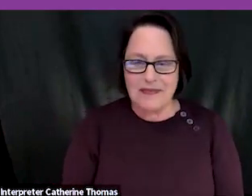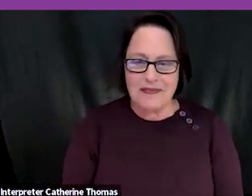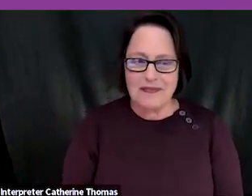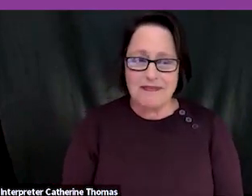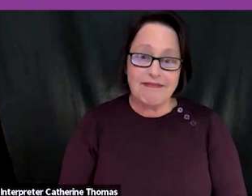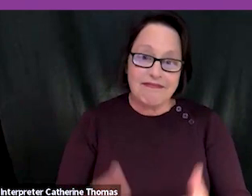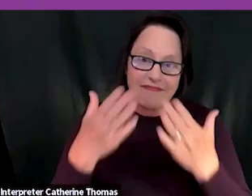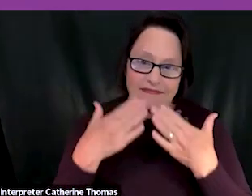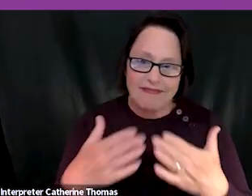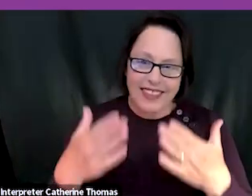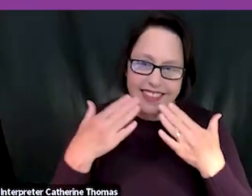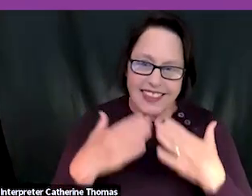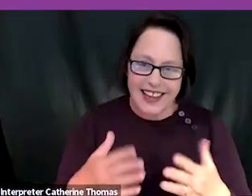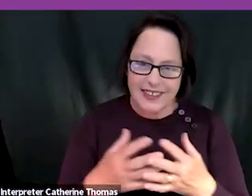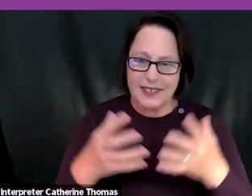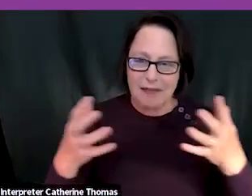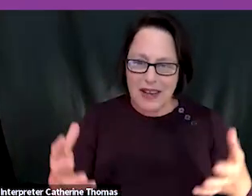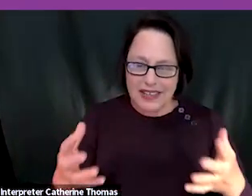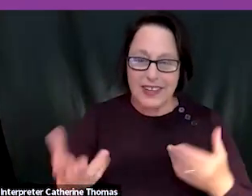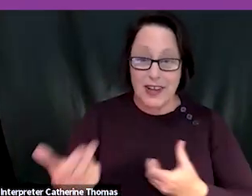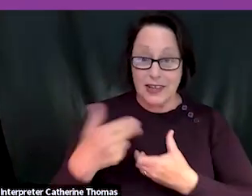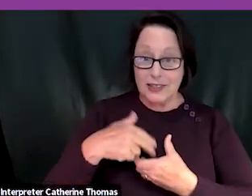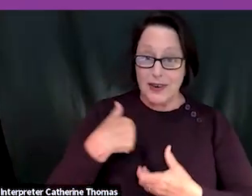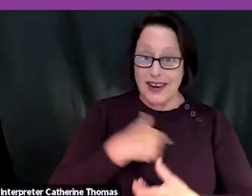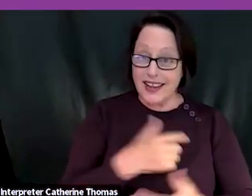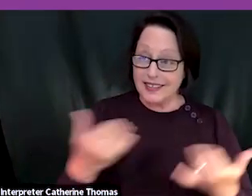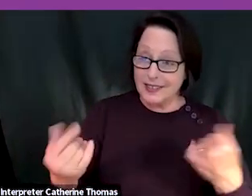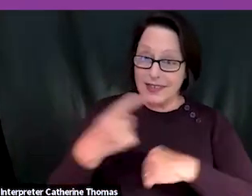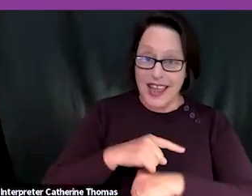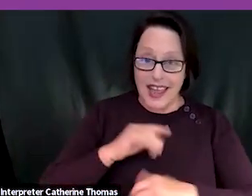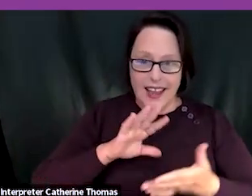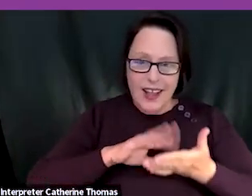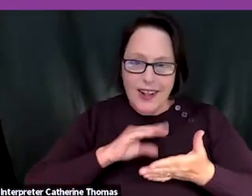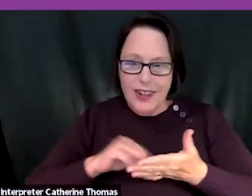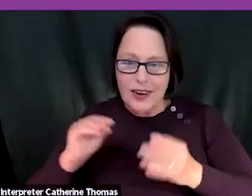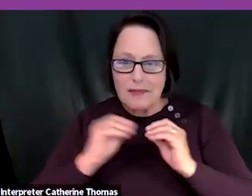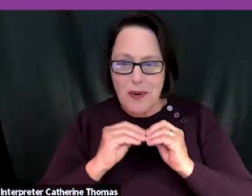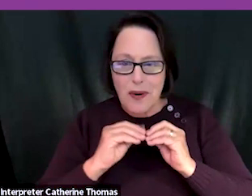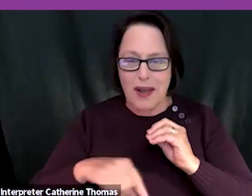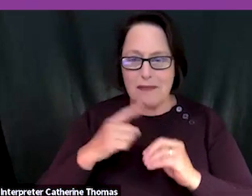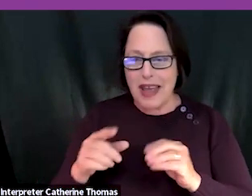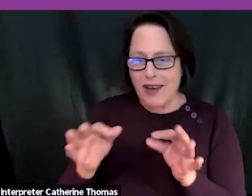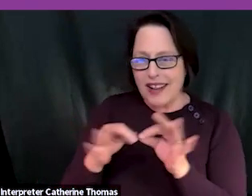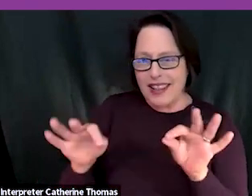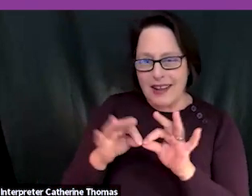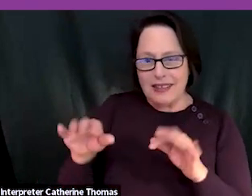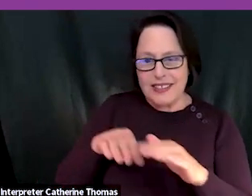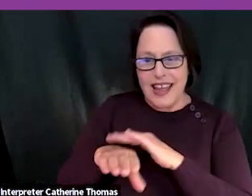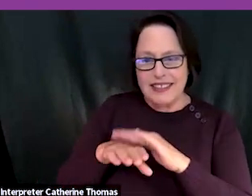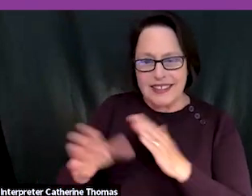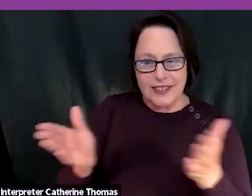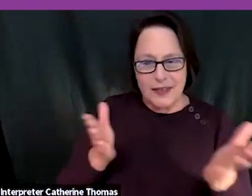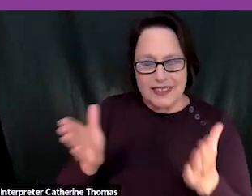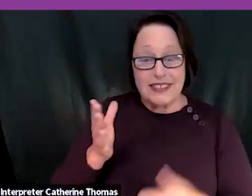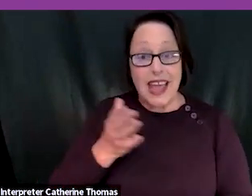Thank you all so much for joining us today to learn more about language access services and